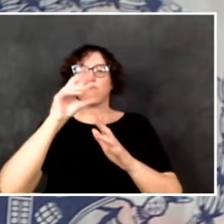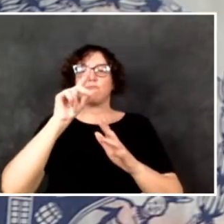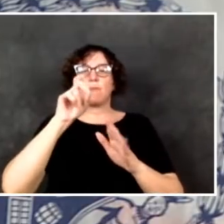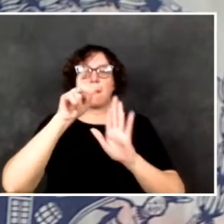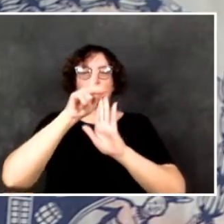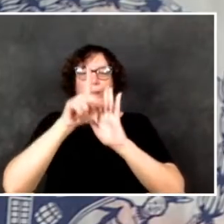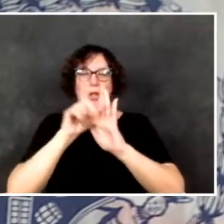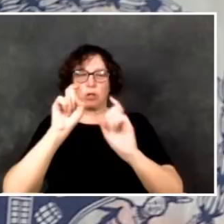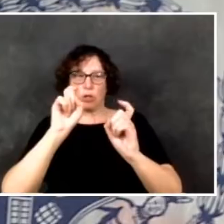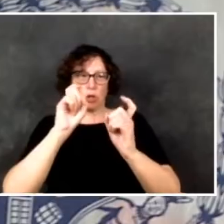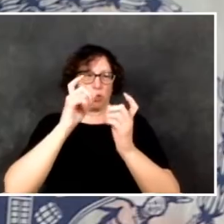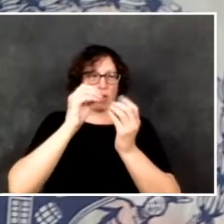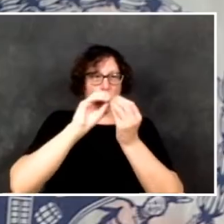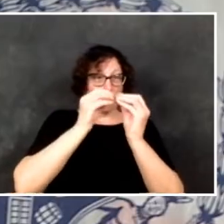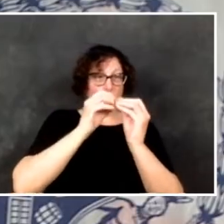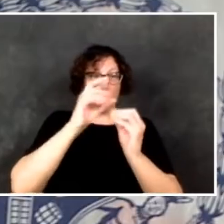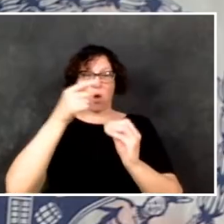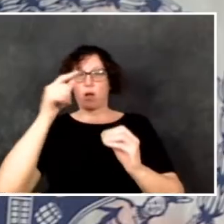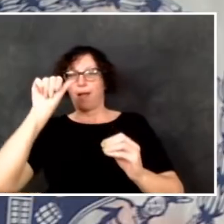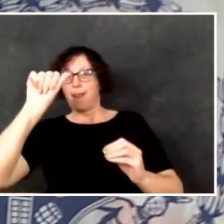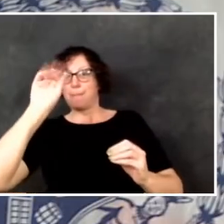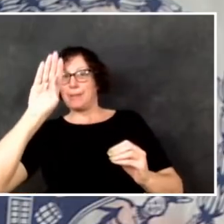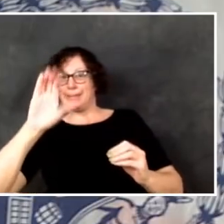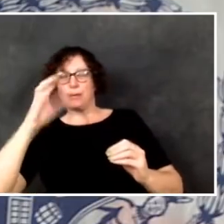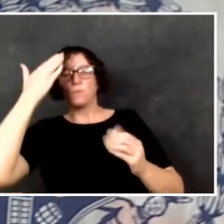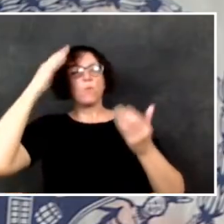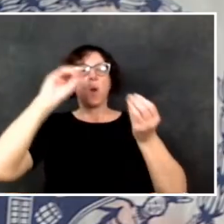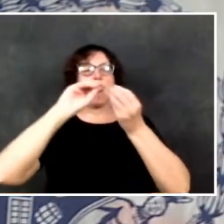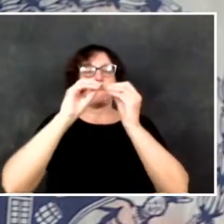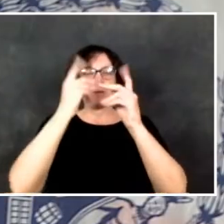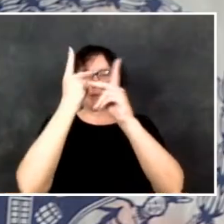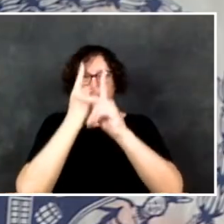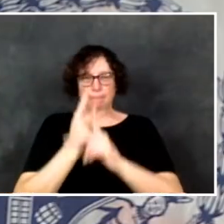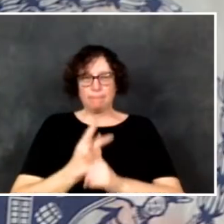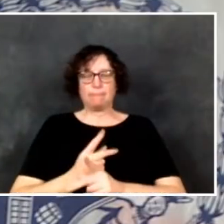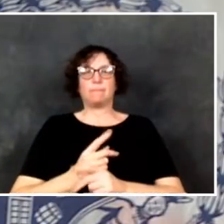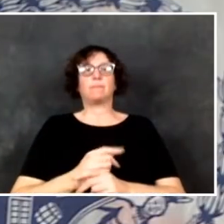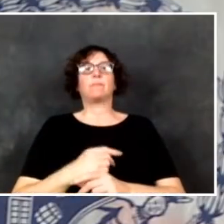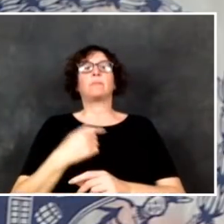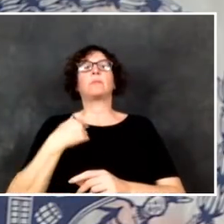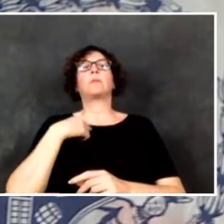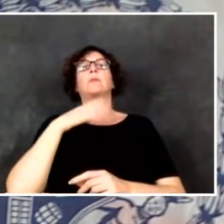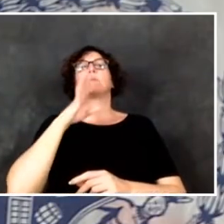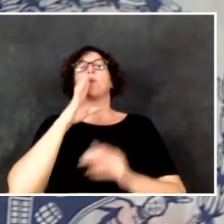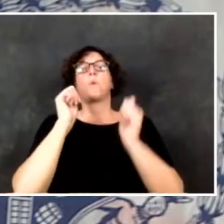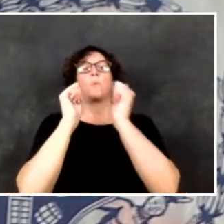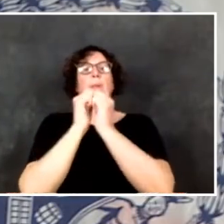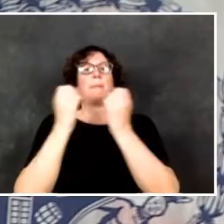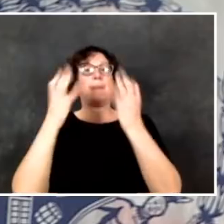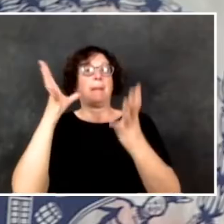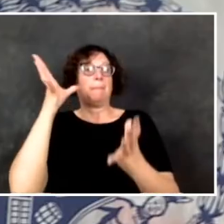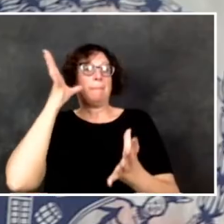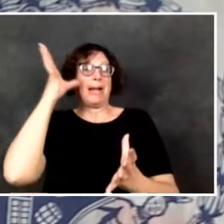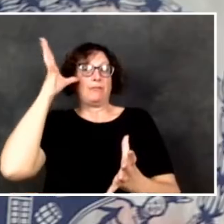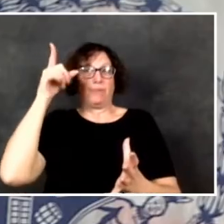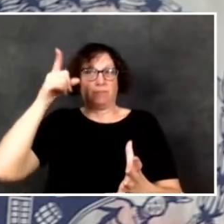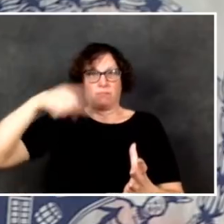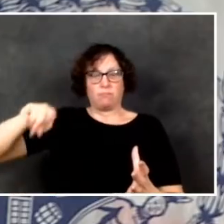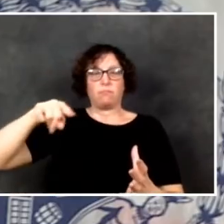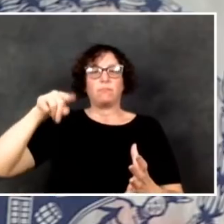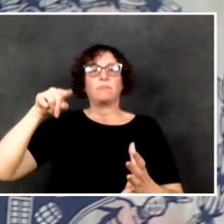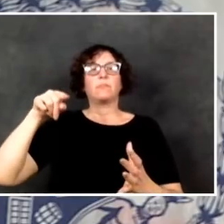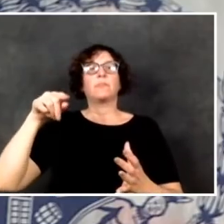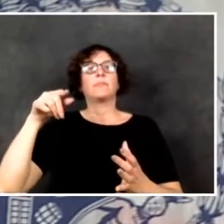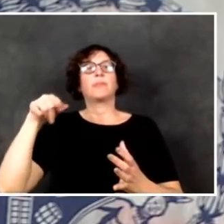expressed to me is it's fine that we are continue to have academic standards, that we're doing homework, that things are getting graded